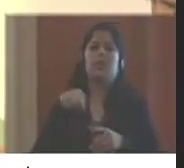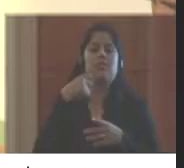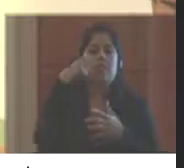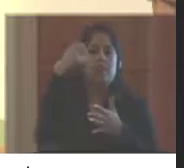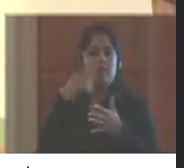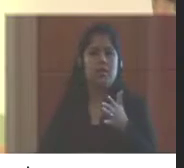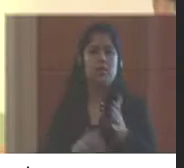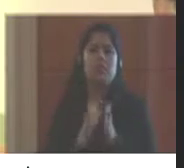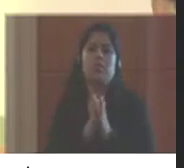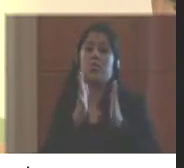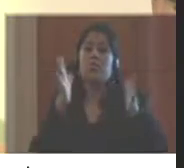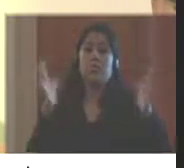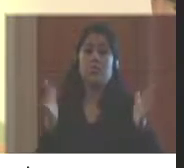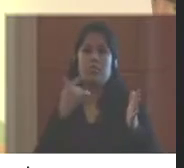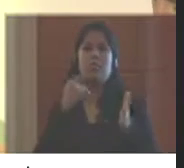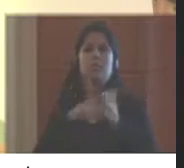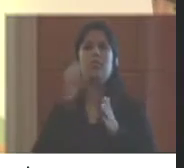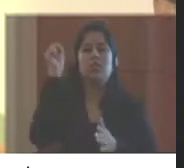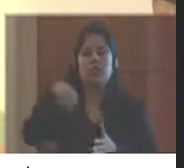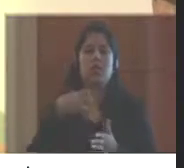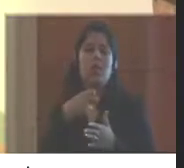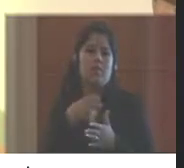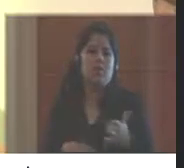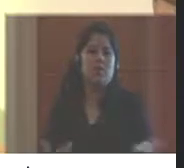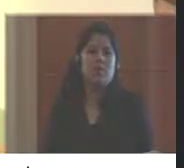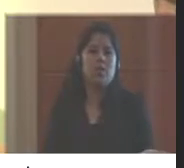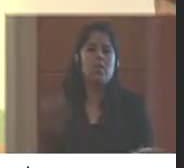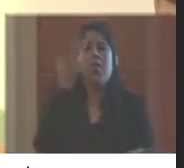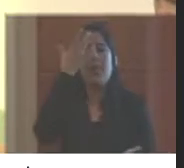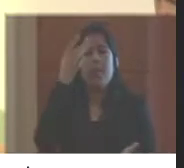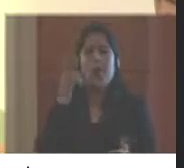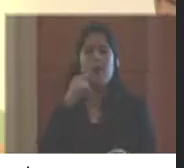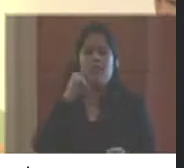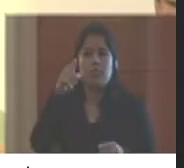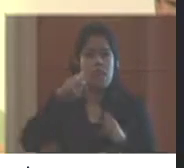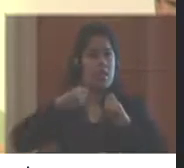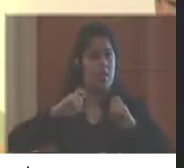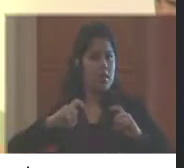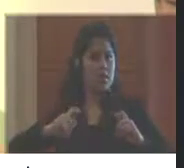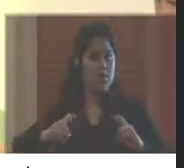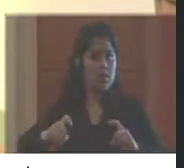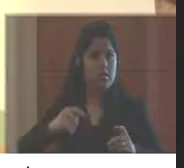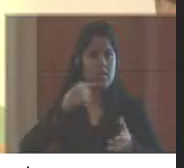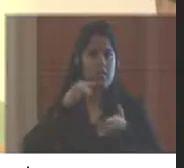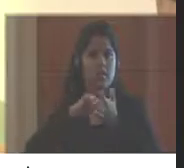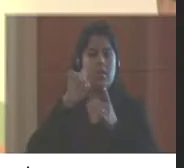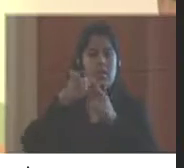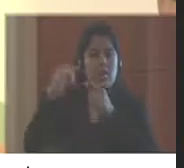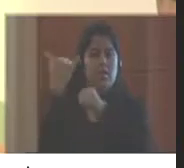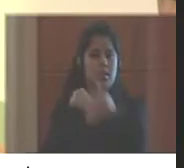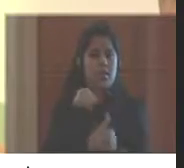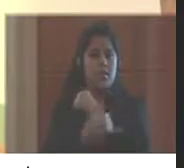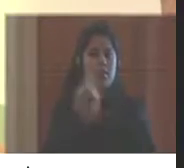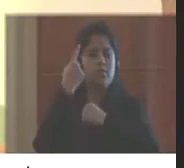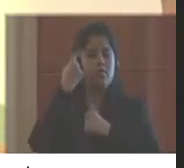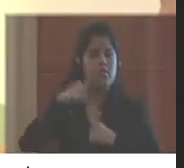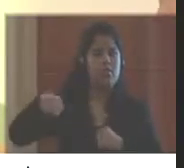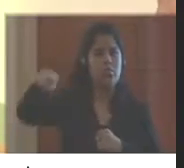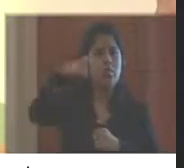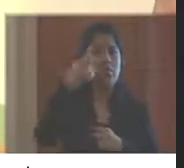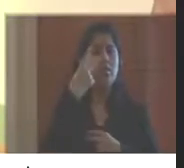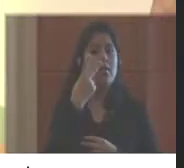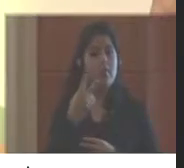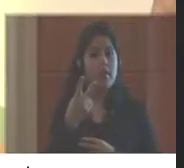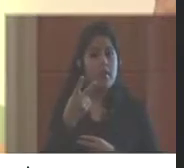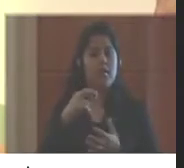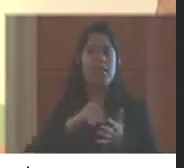punishments. Because if you look into the legislation that countries have, you will see, and this is of course the theme that is